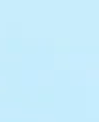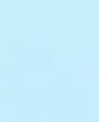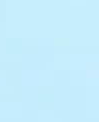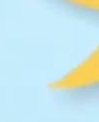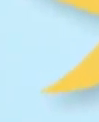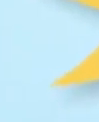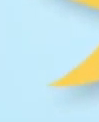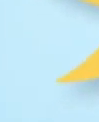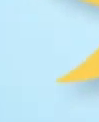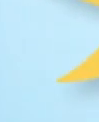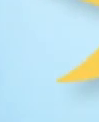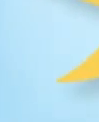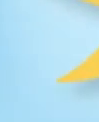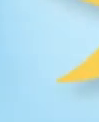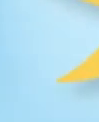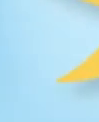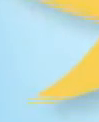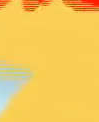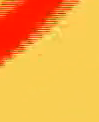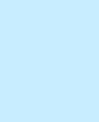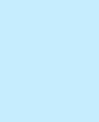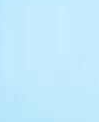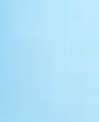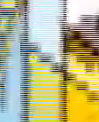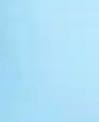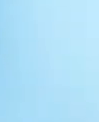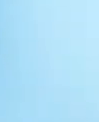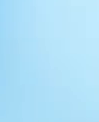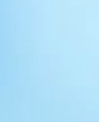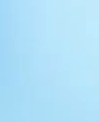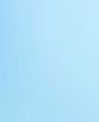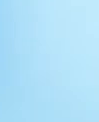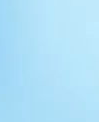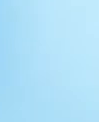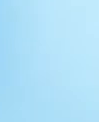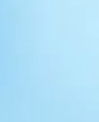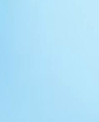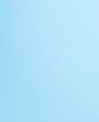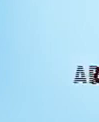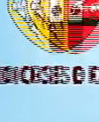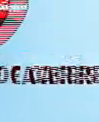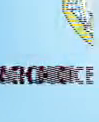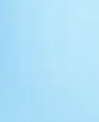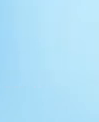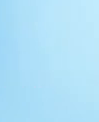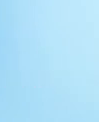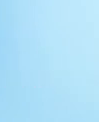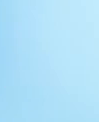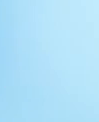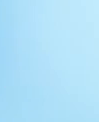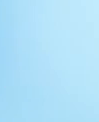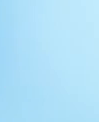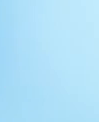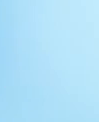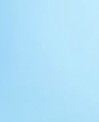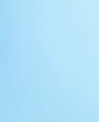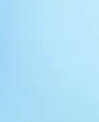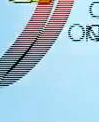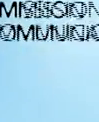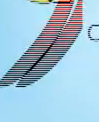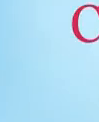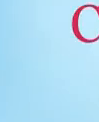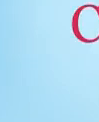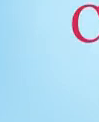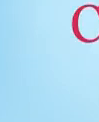473-8483-472-5665. Kumusta po, Bishop? Is brought to you by the Archdiocese of Cáceres, Cáceres Commission on